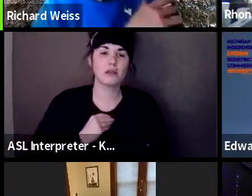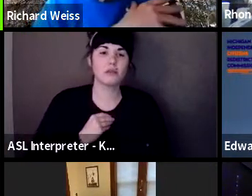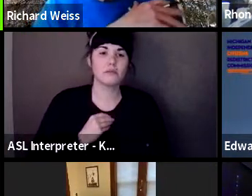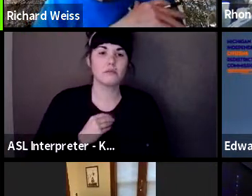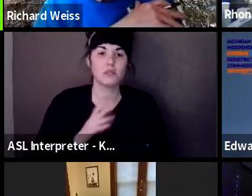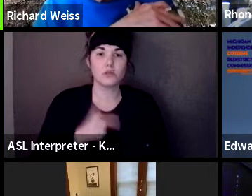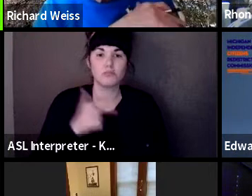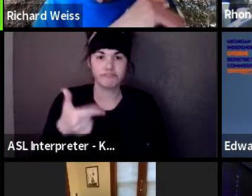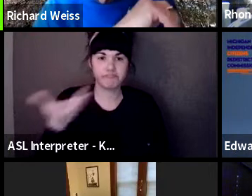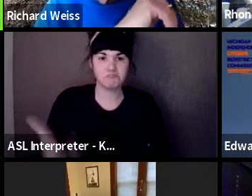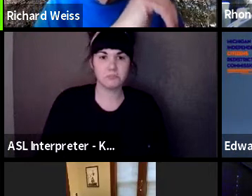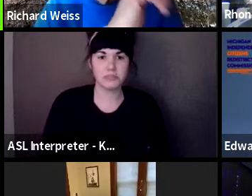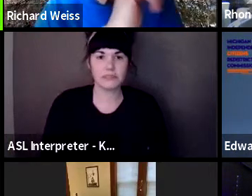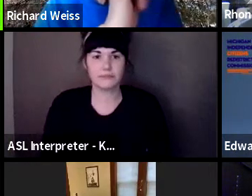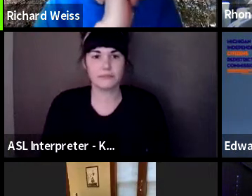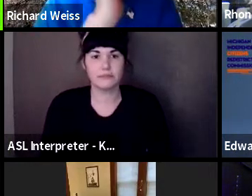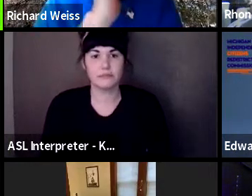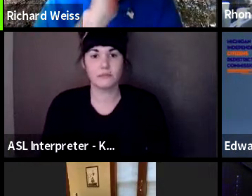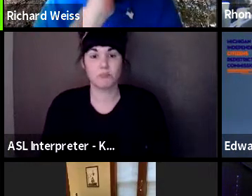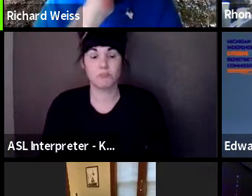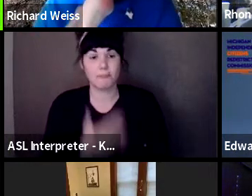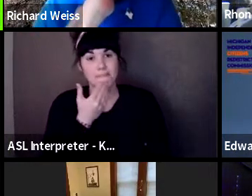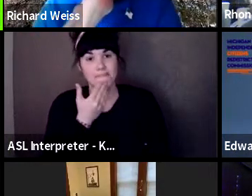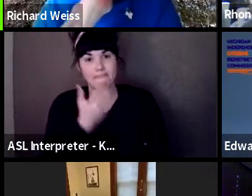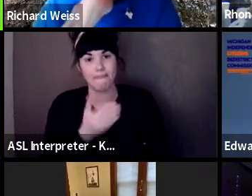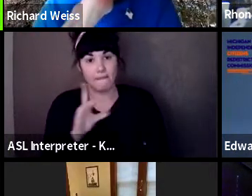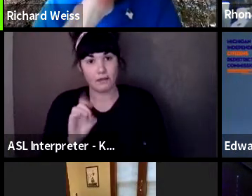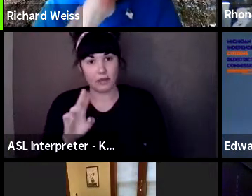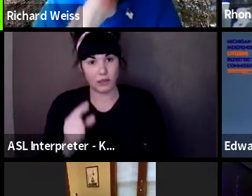back. Thank you, Doug.